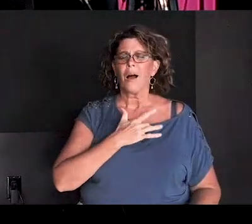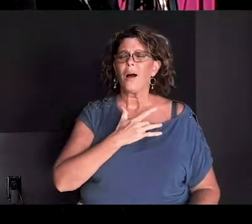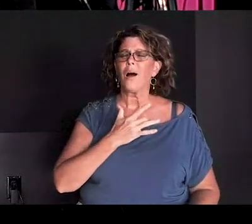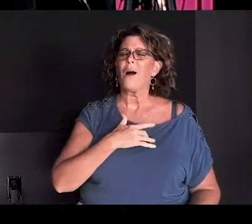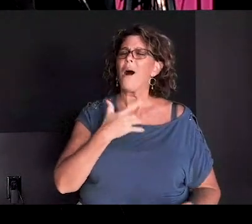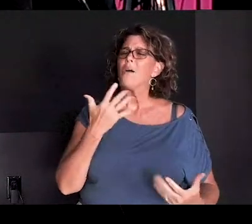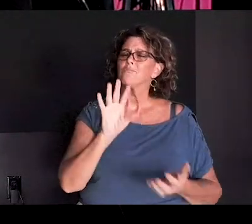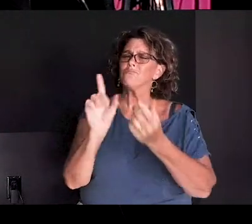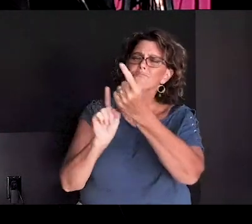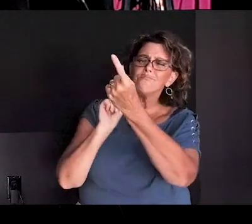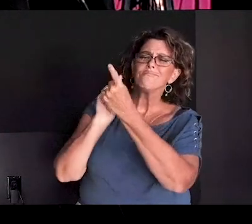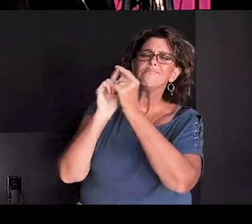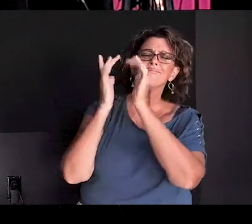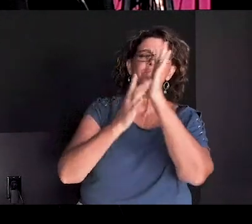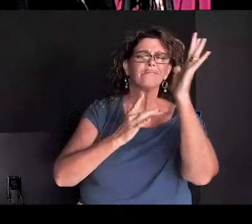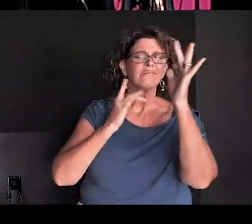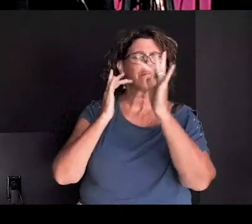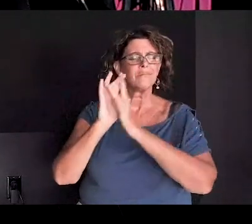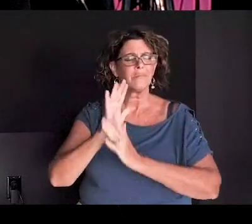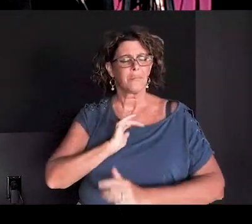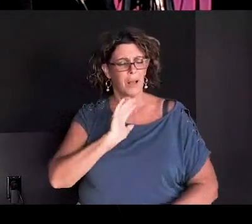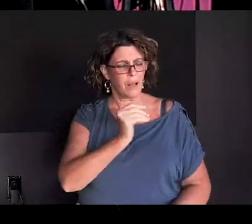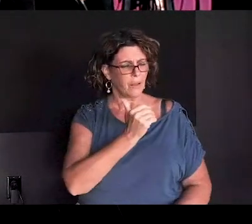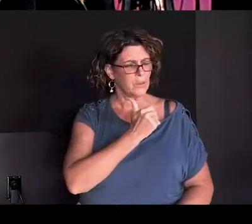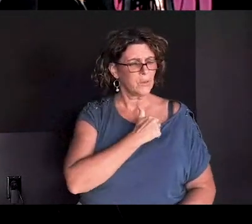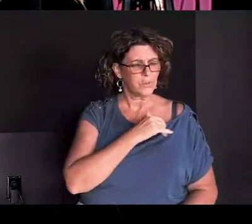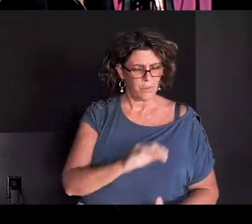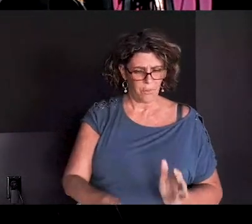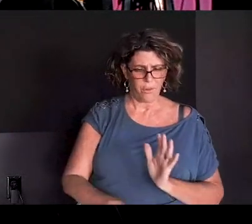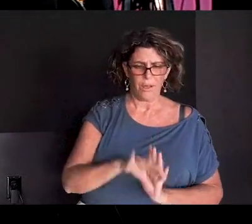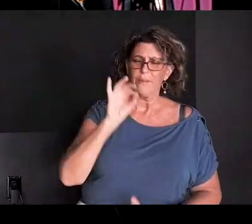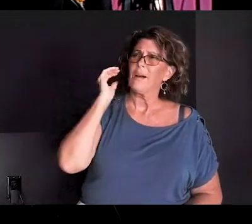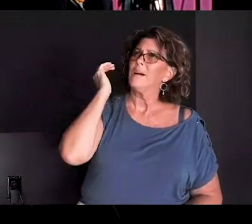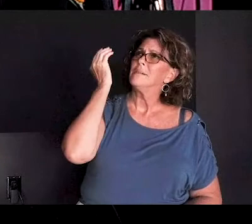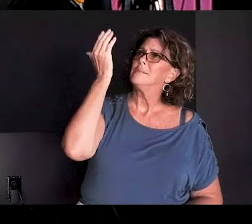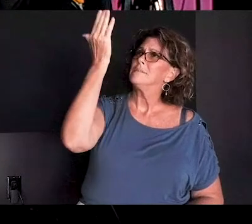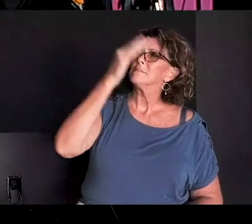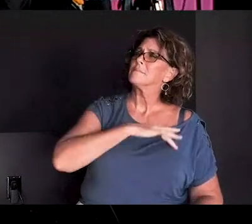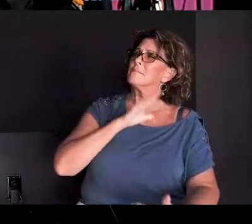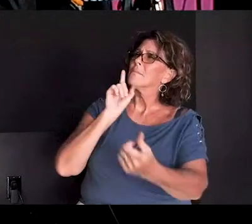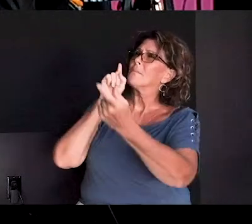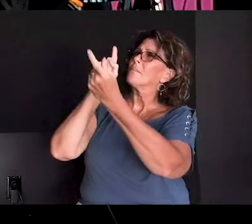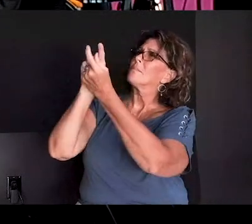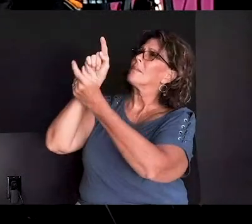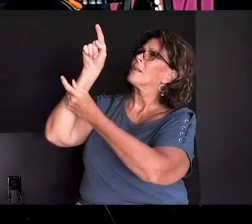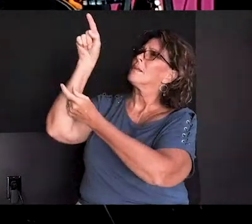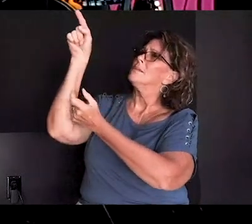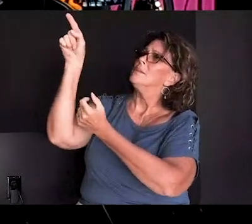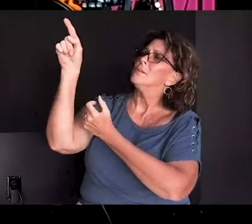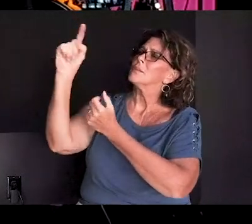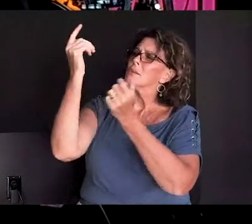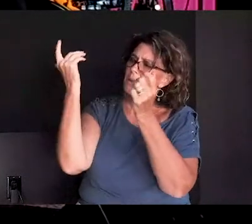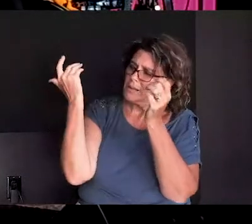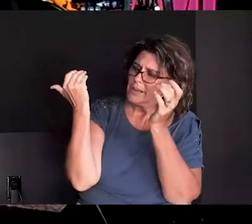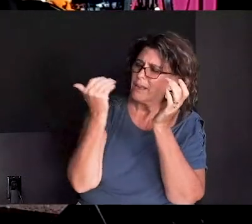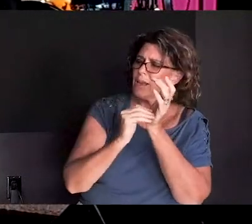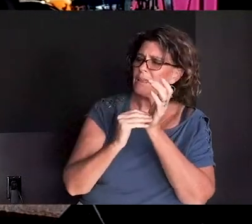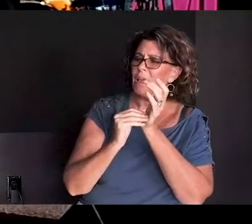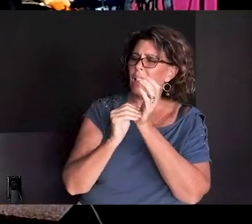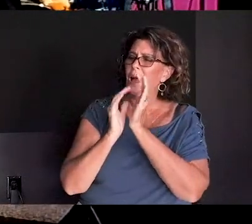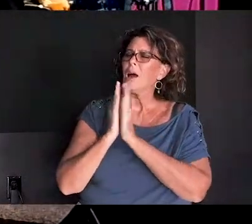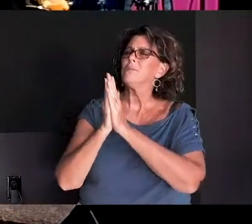a surgeon, my soul finds a friend. So I run to the Father again